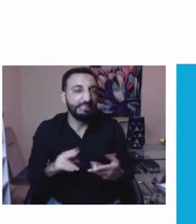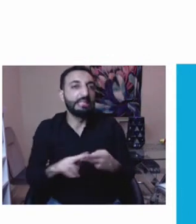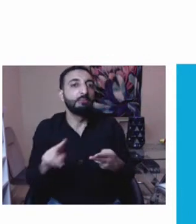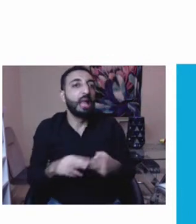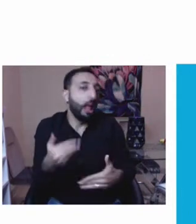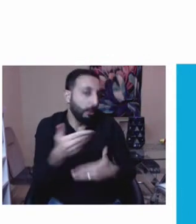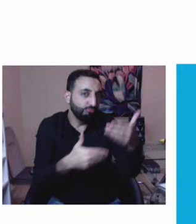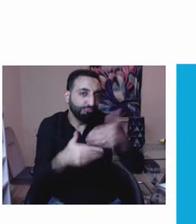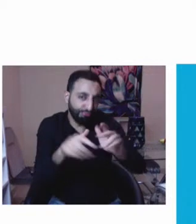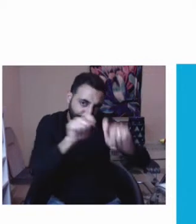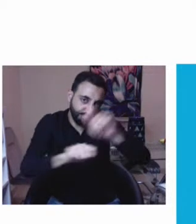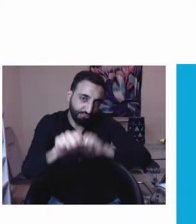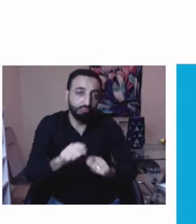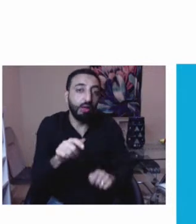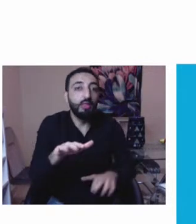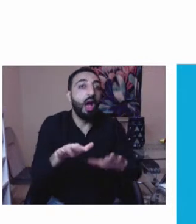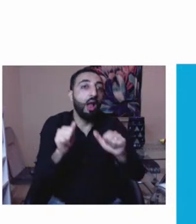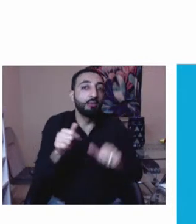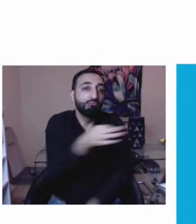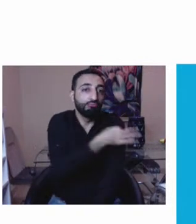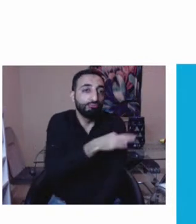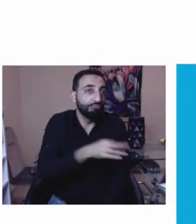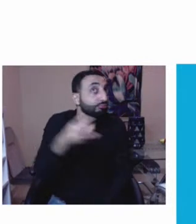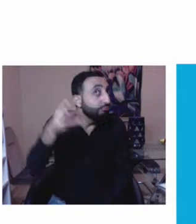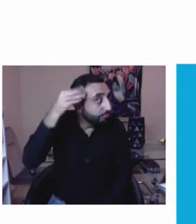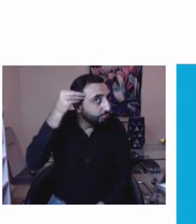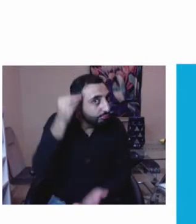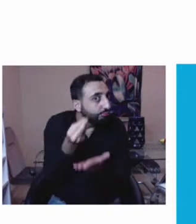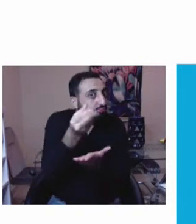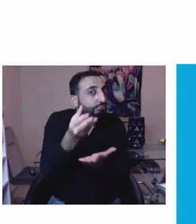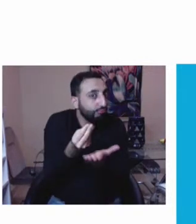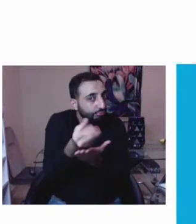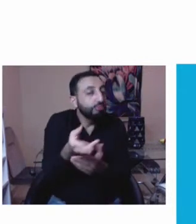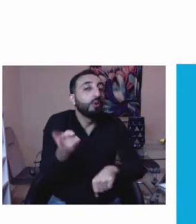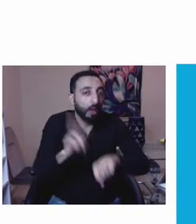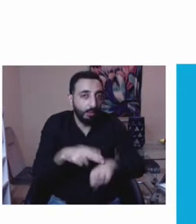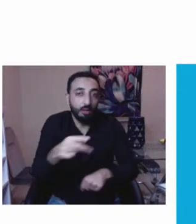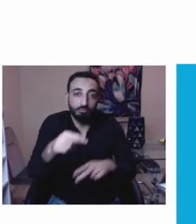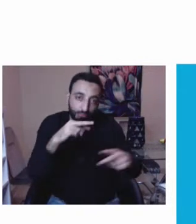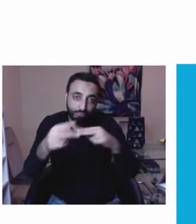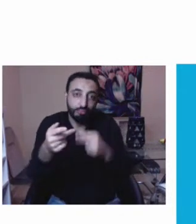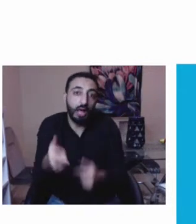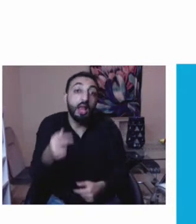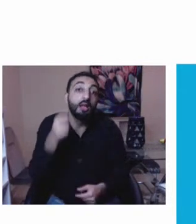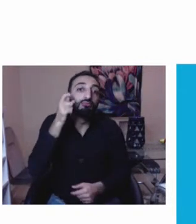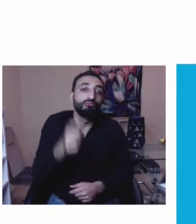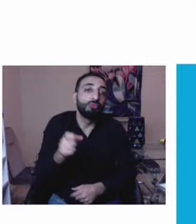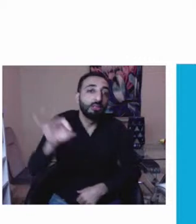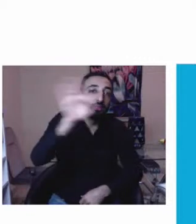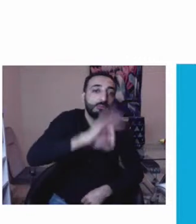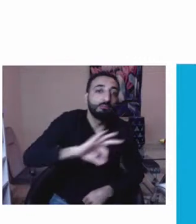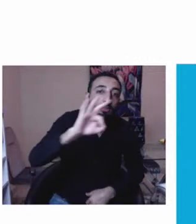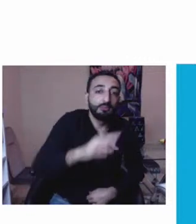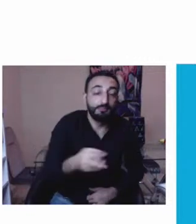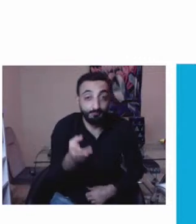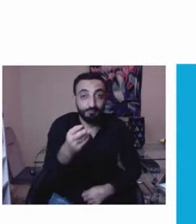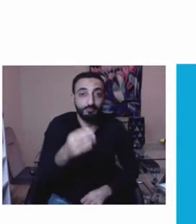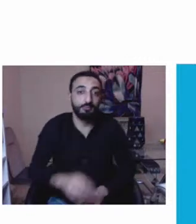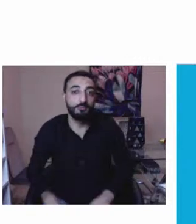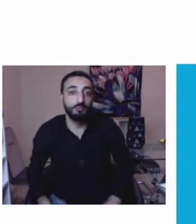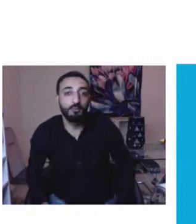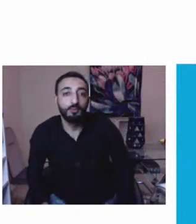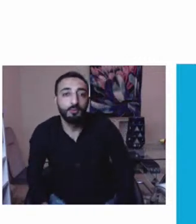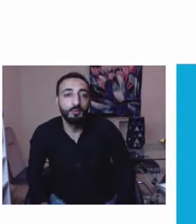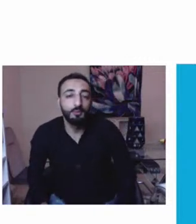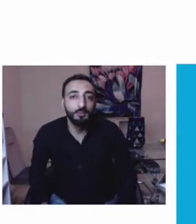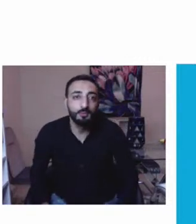to invite to the floor Kessia Komosone from the Central African Republic. Kessia, you are engaged with